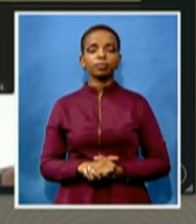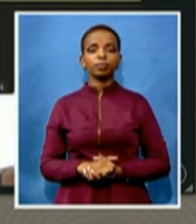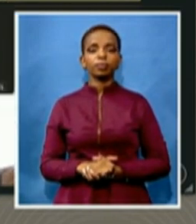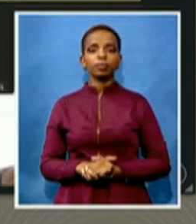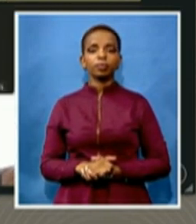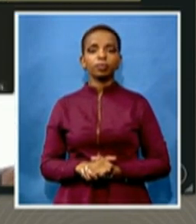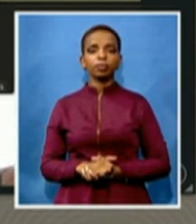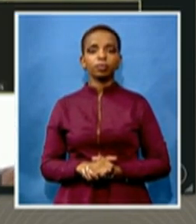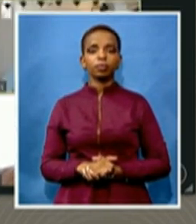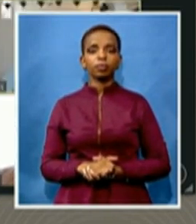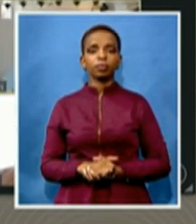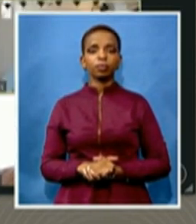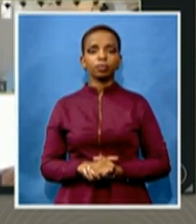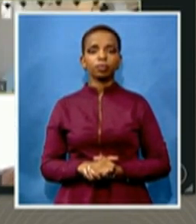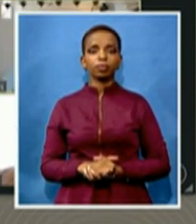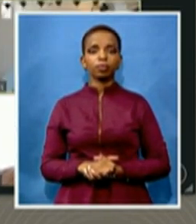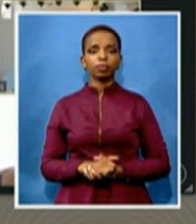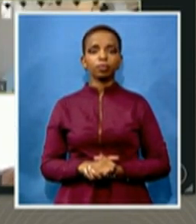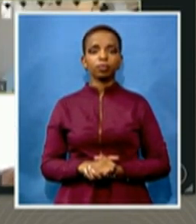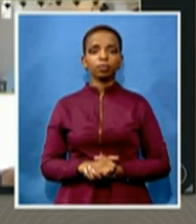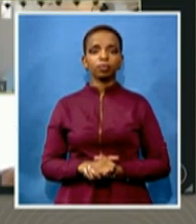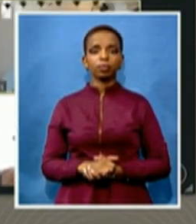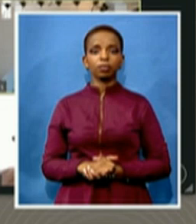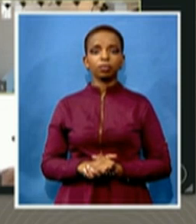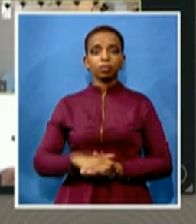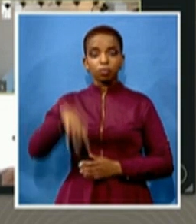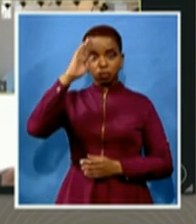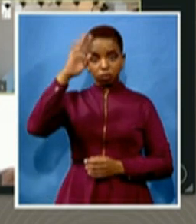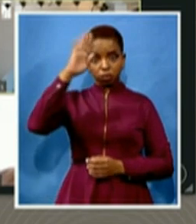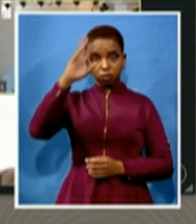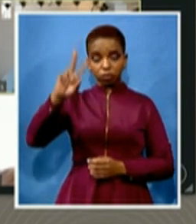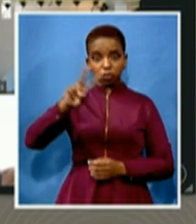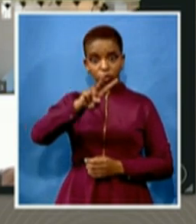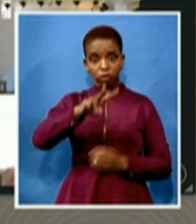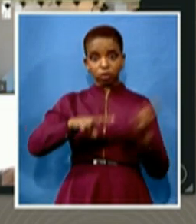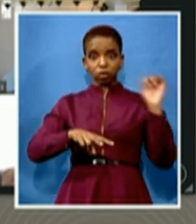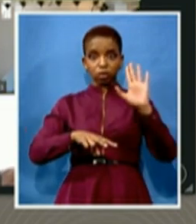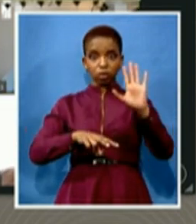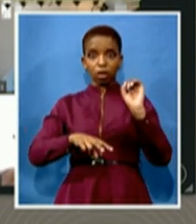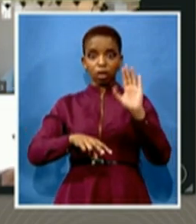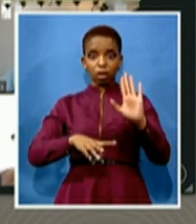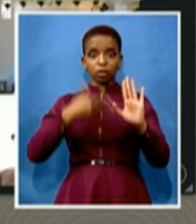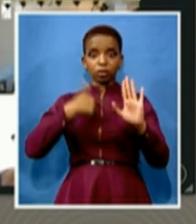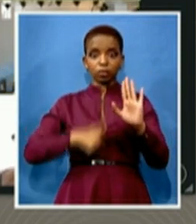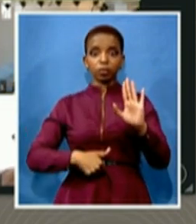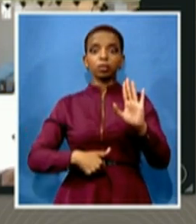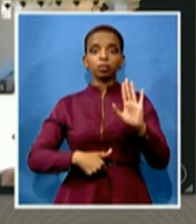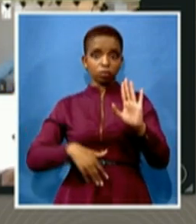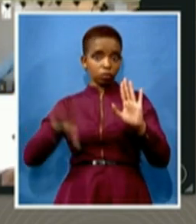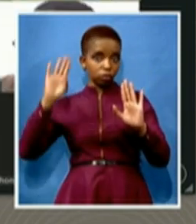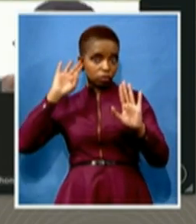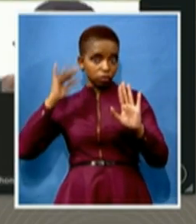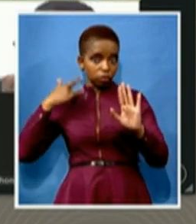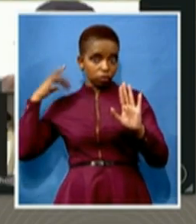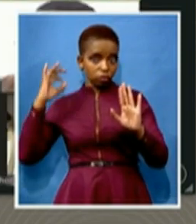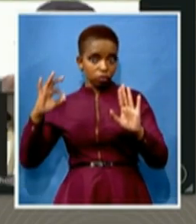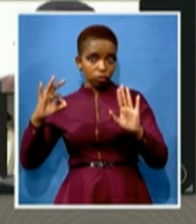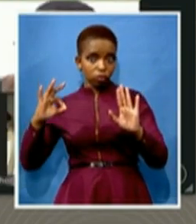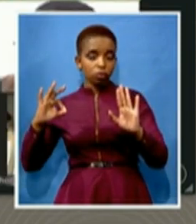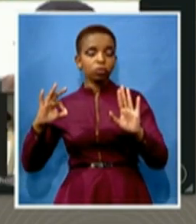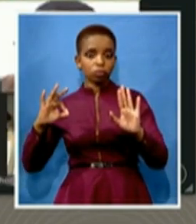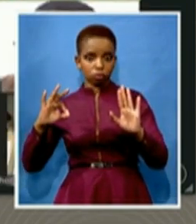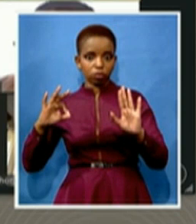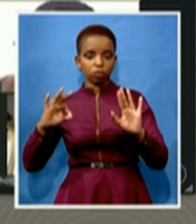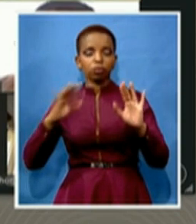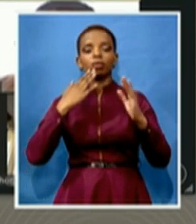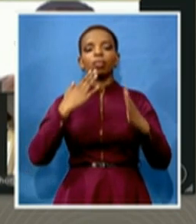Hi, everyone. Can you see the slides and hear me okay? Yes, we can see them, Barry. We can see them, Barry. Thank you. Let's move swiftly